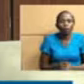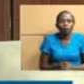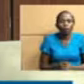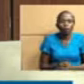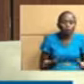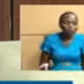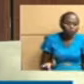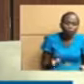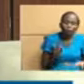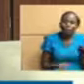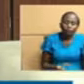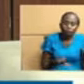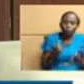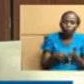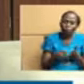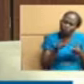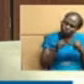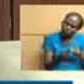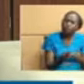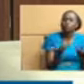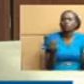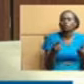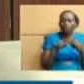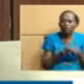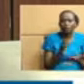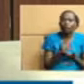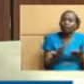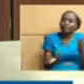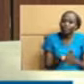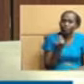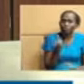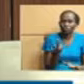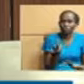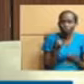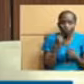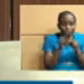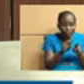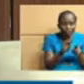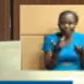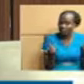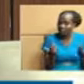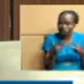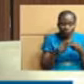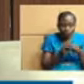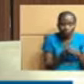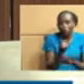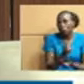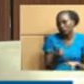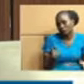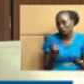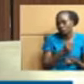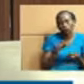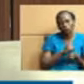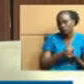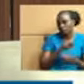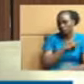a little thing that would be fixed, and because they are new cars if you went there. And this is, I think, just a wastage of